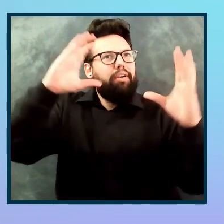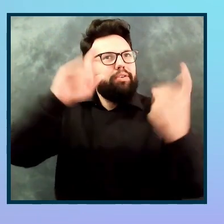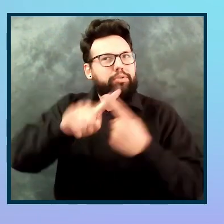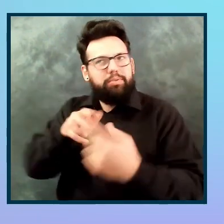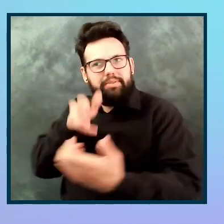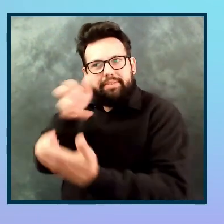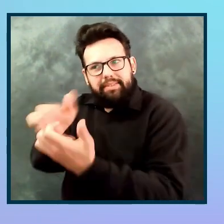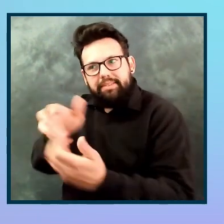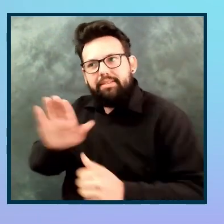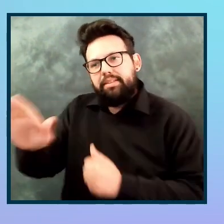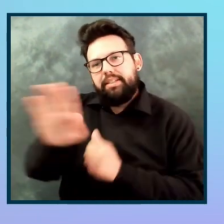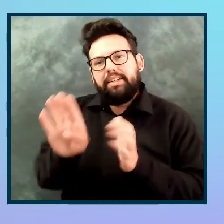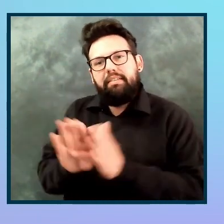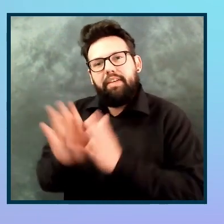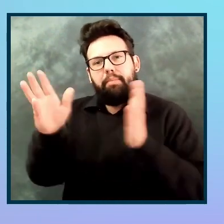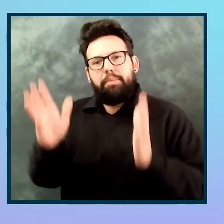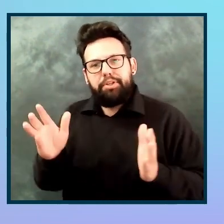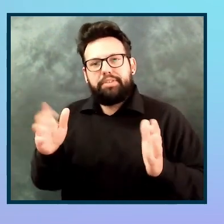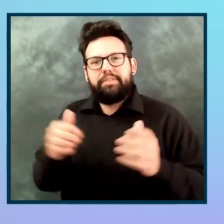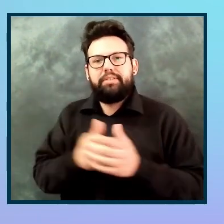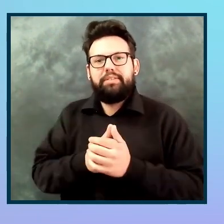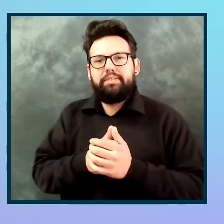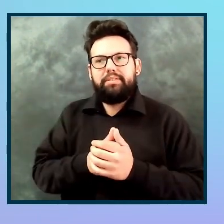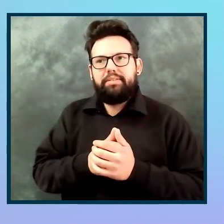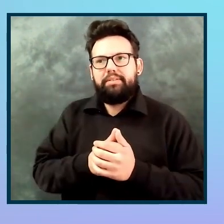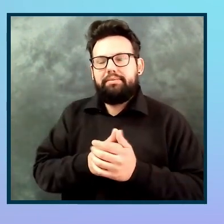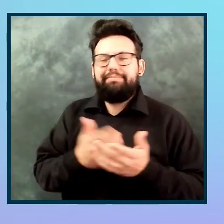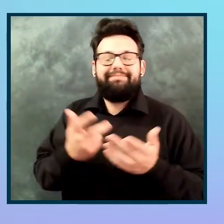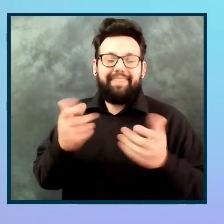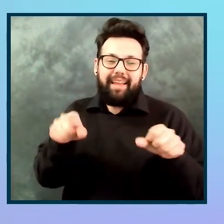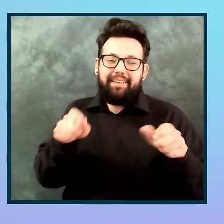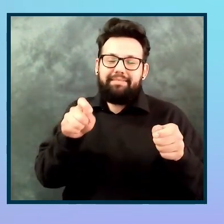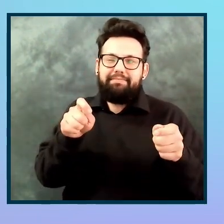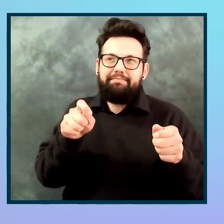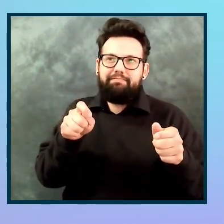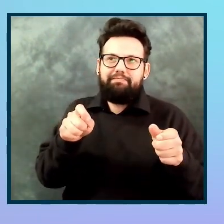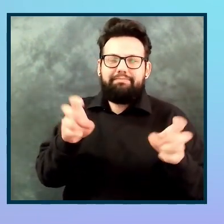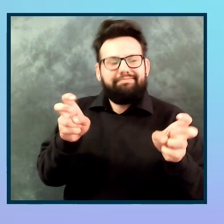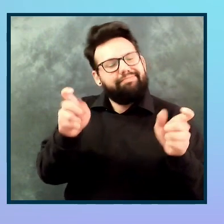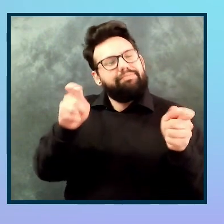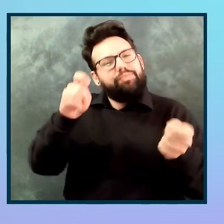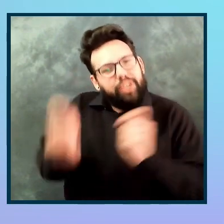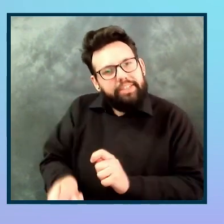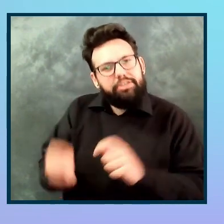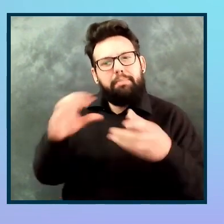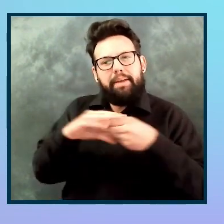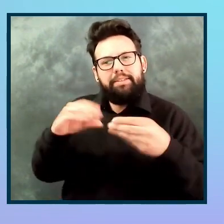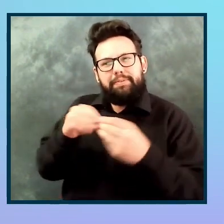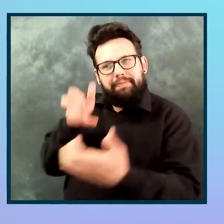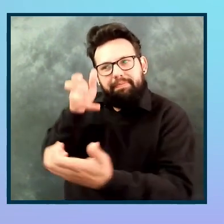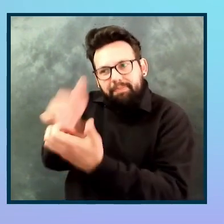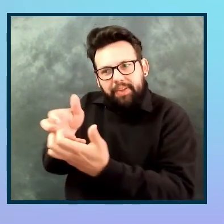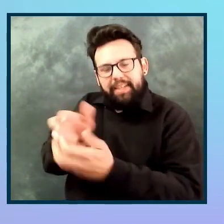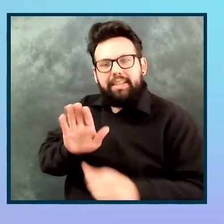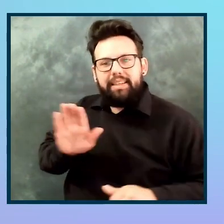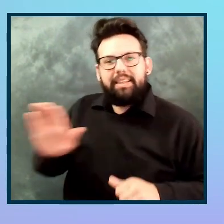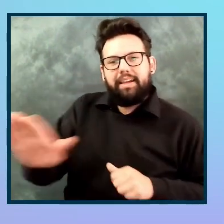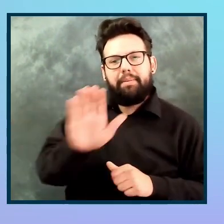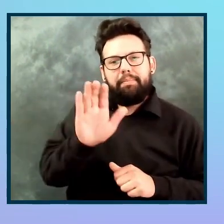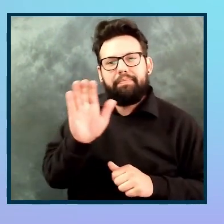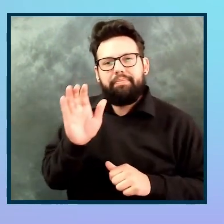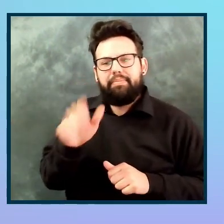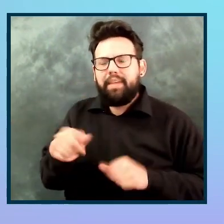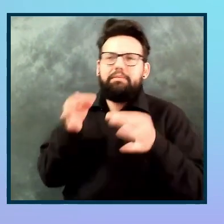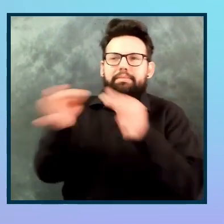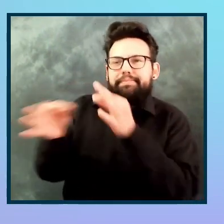need to do, they're going to say, hey guys, this is how we do it. So it's not really that hard. This is actually what we need to code. And this is how